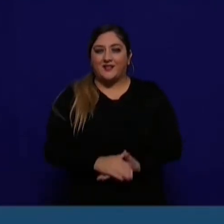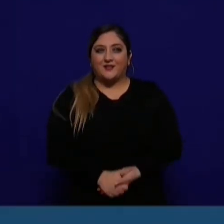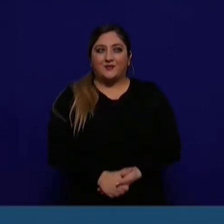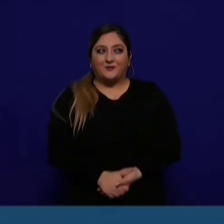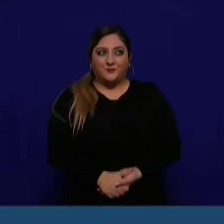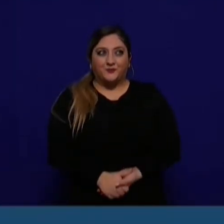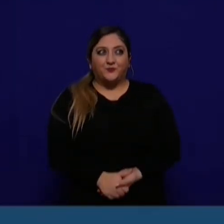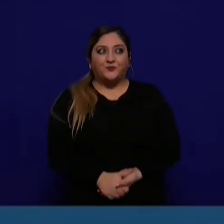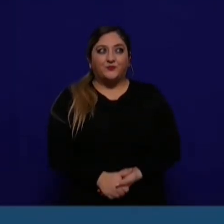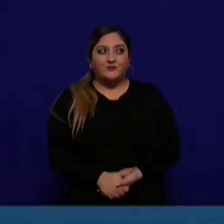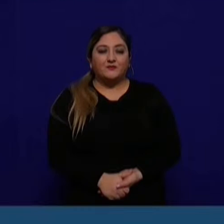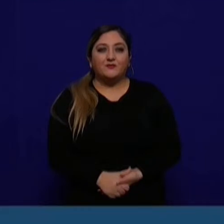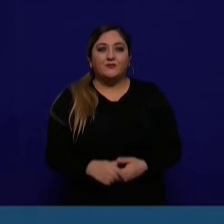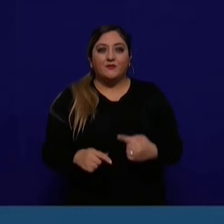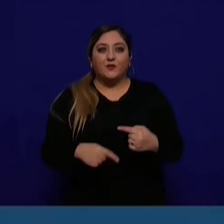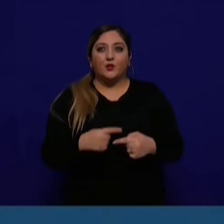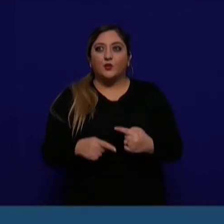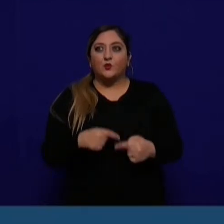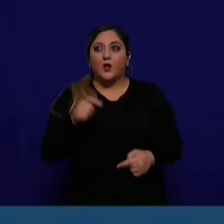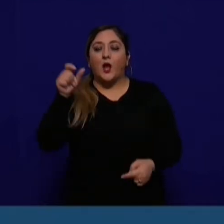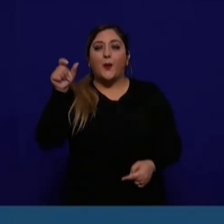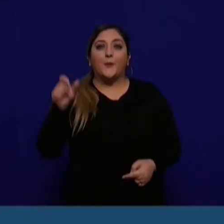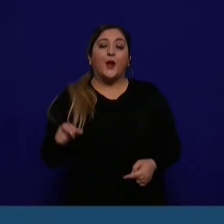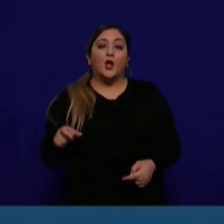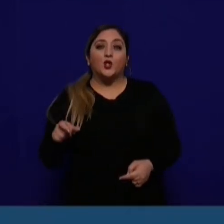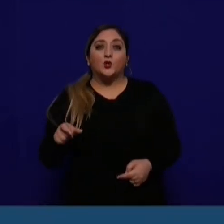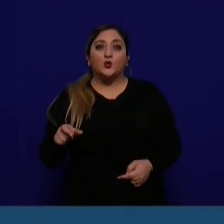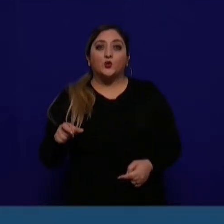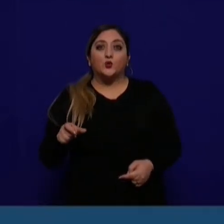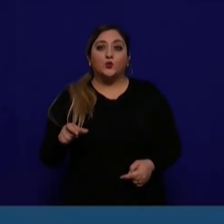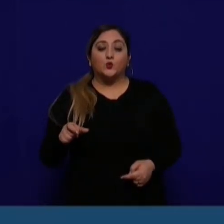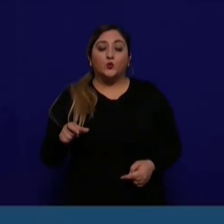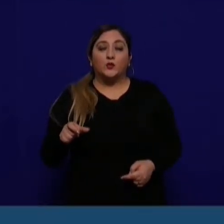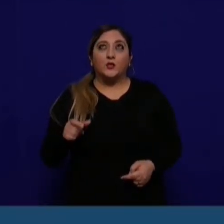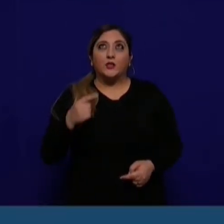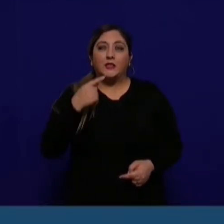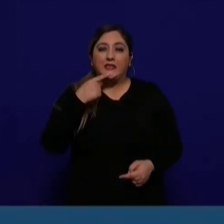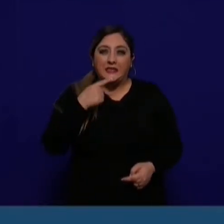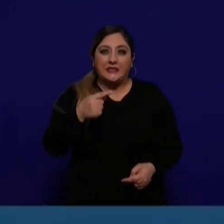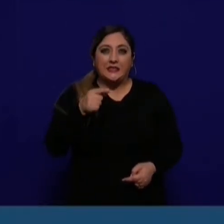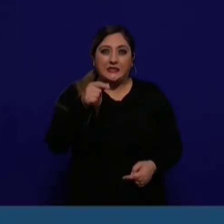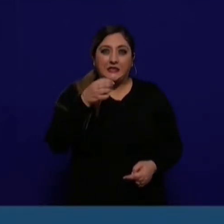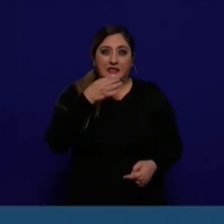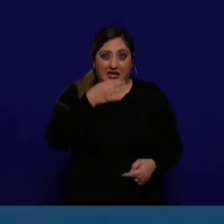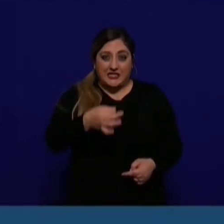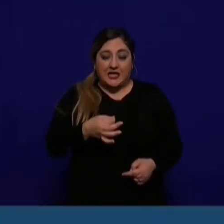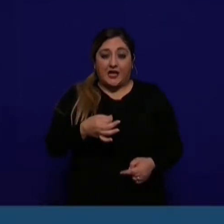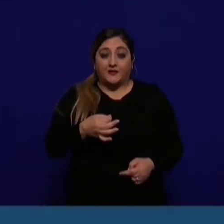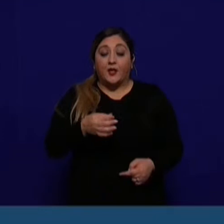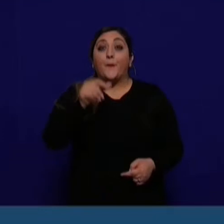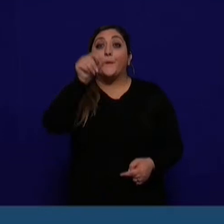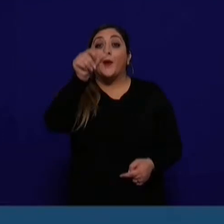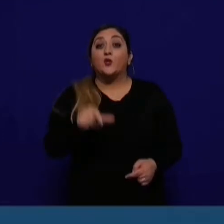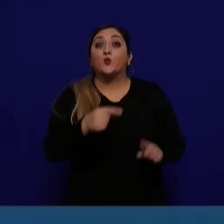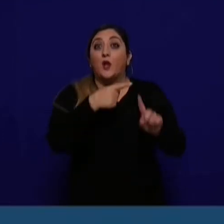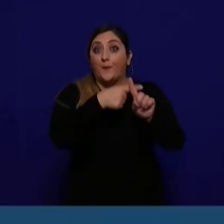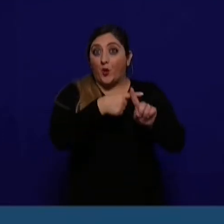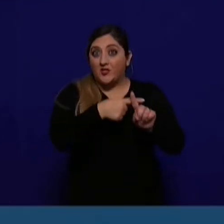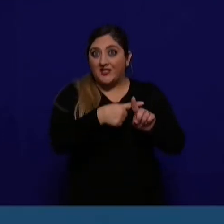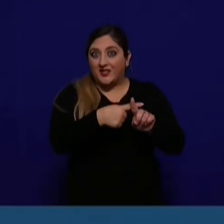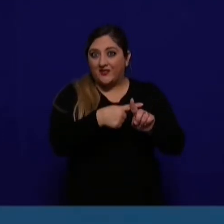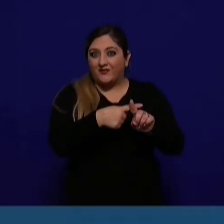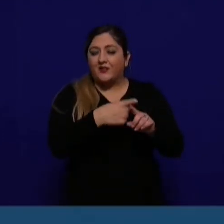Fuq il-persuni li wara li kienu pożittivi, aħna nħallu ġimagħtejn qabel ma